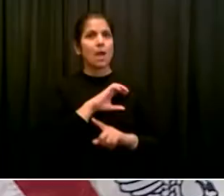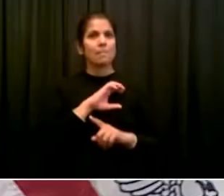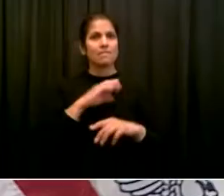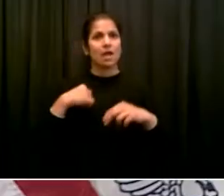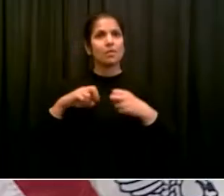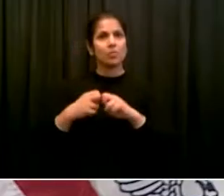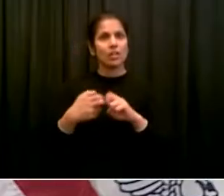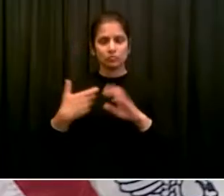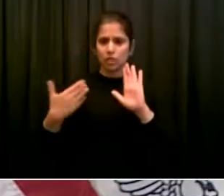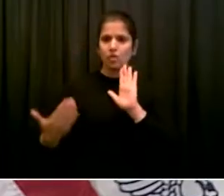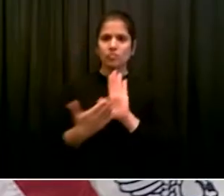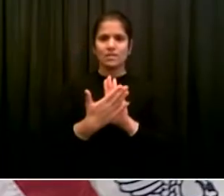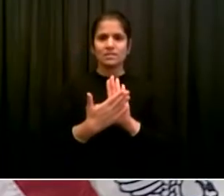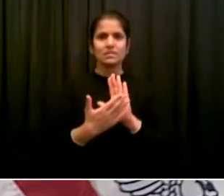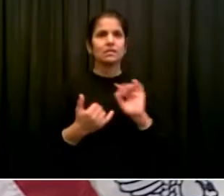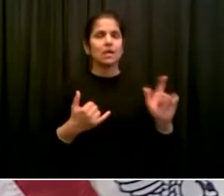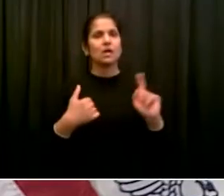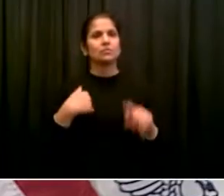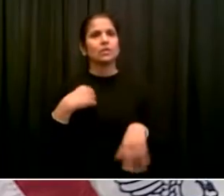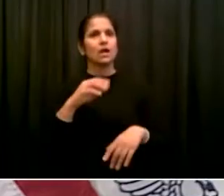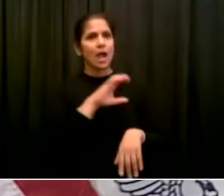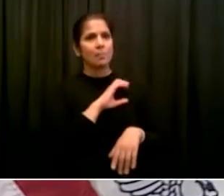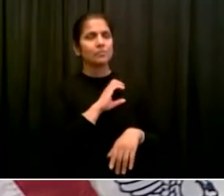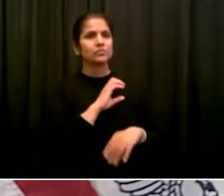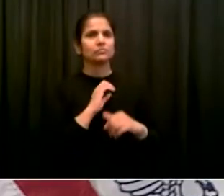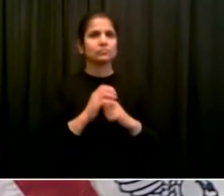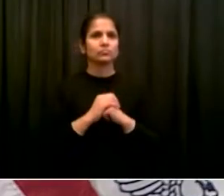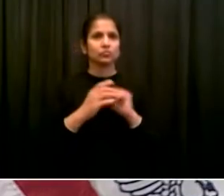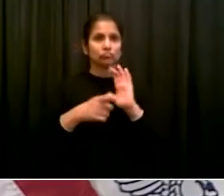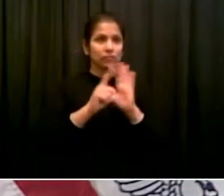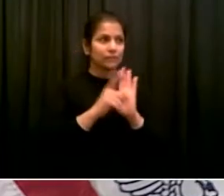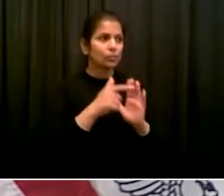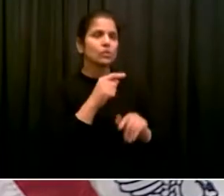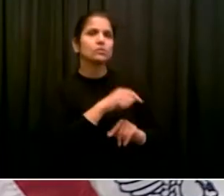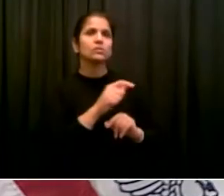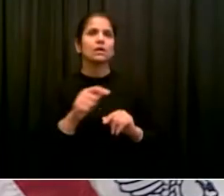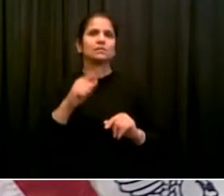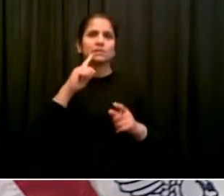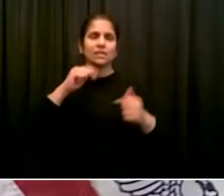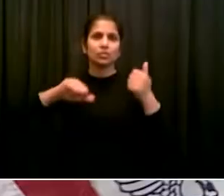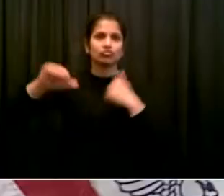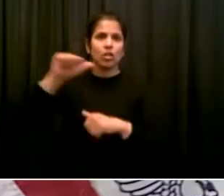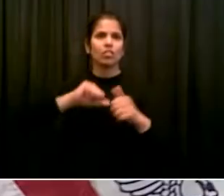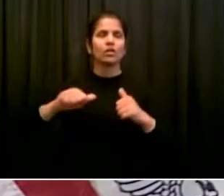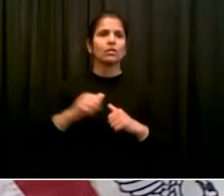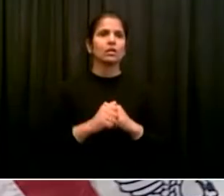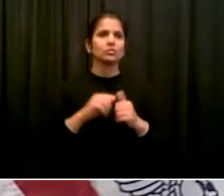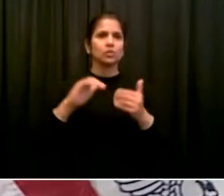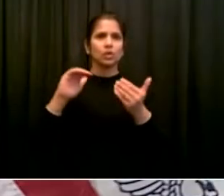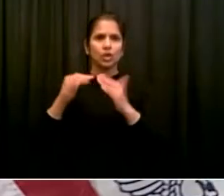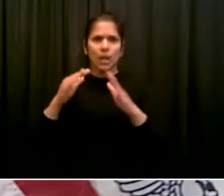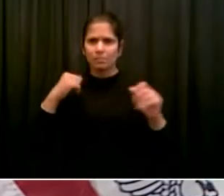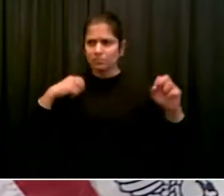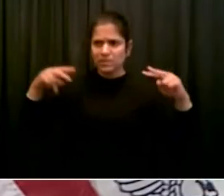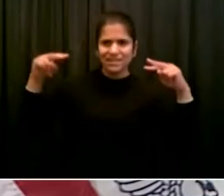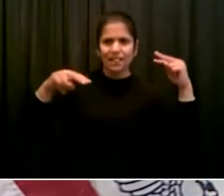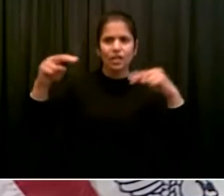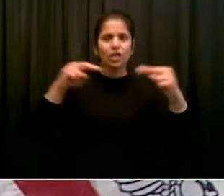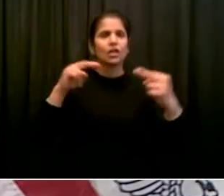officers who do engage communities energetically and effectively are seen and rewarded in terms of